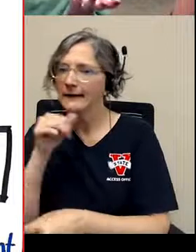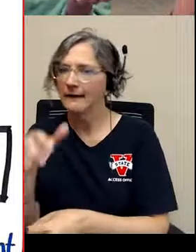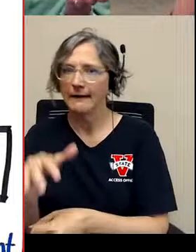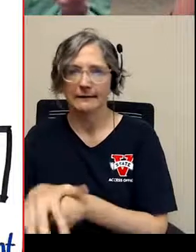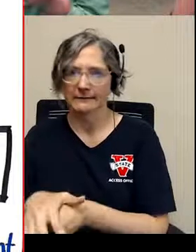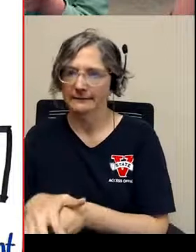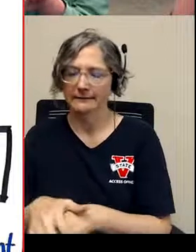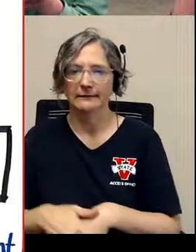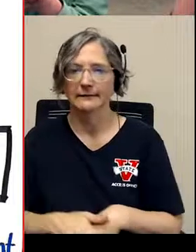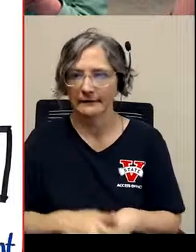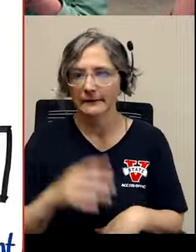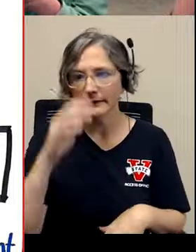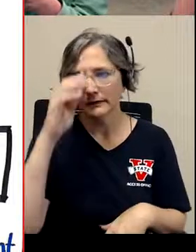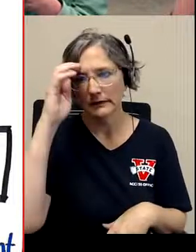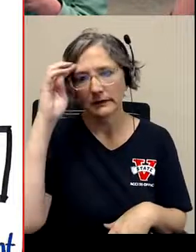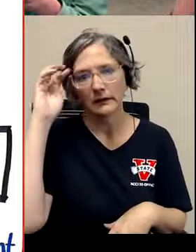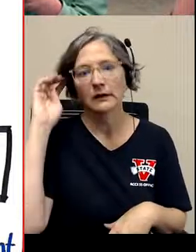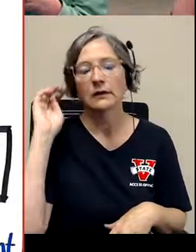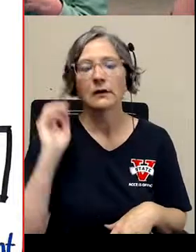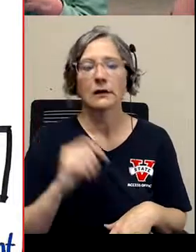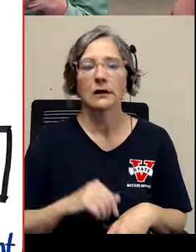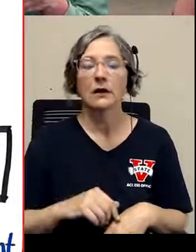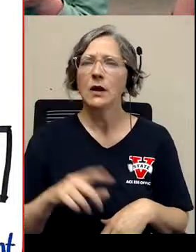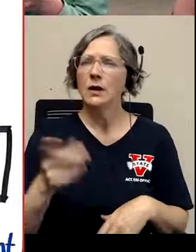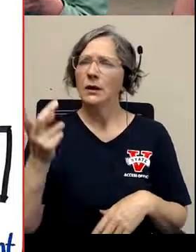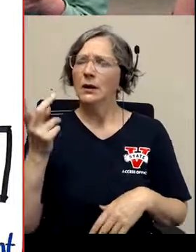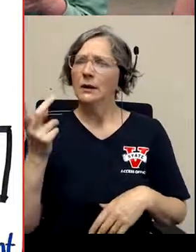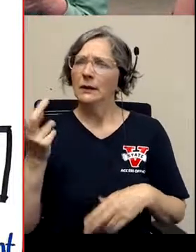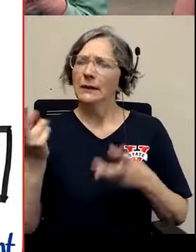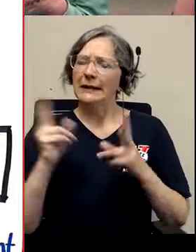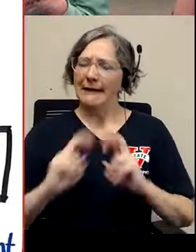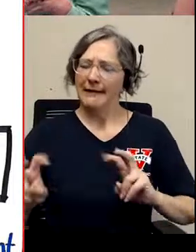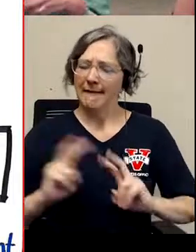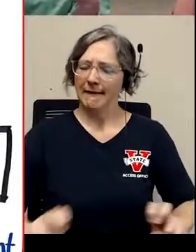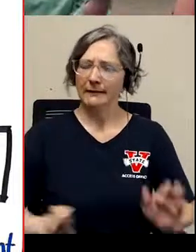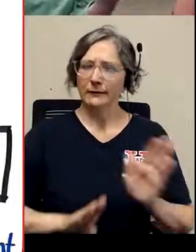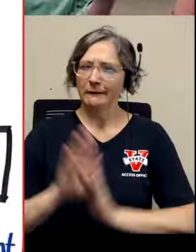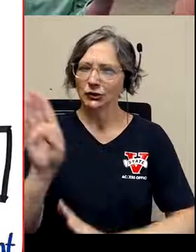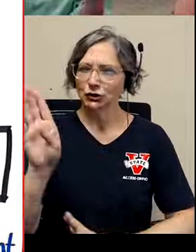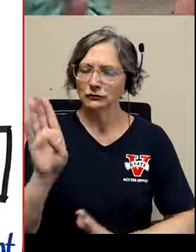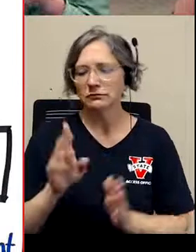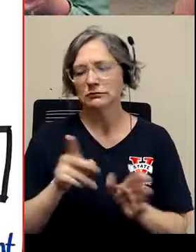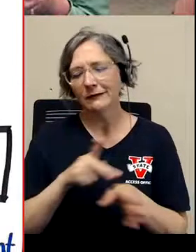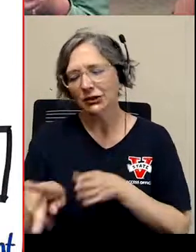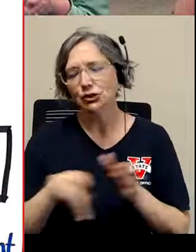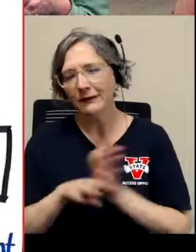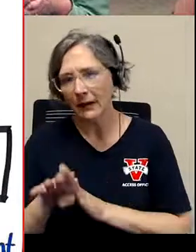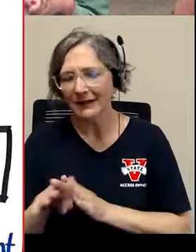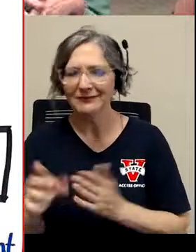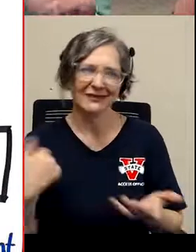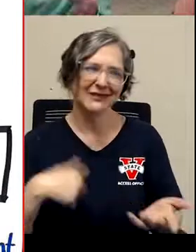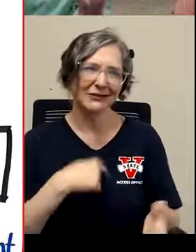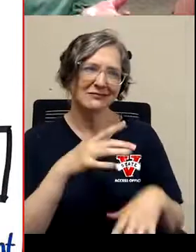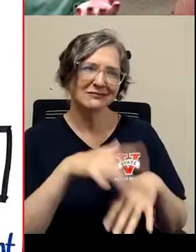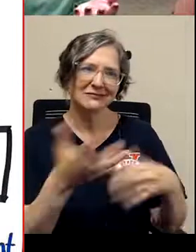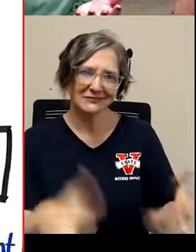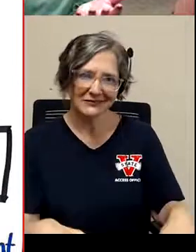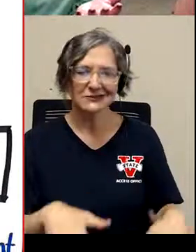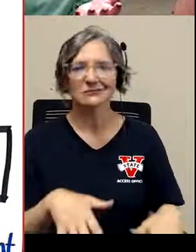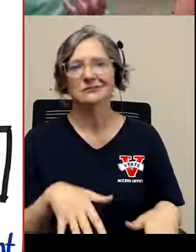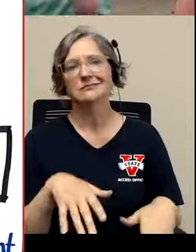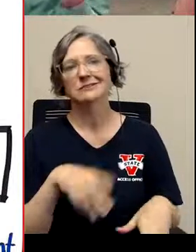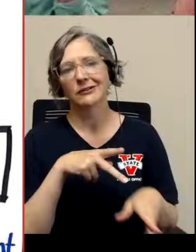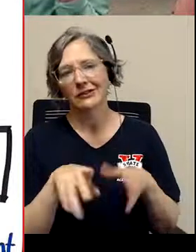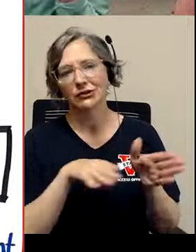So when we look at professional development and we look at, we've all been to professional development that talks about